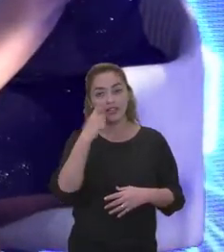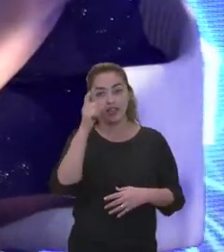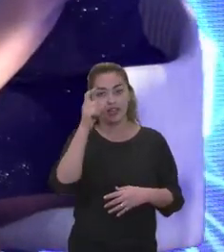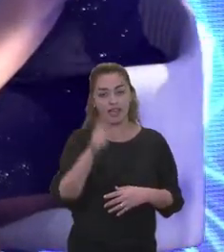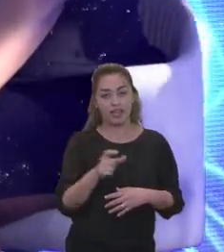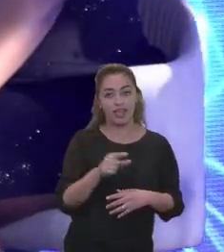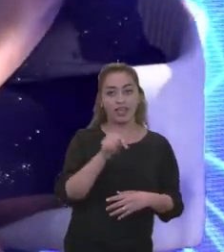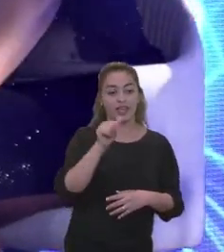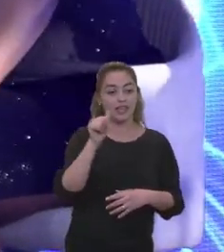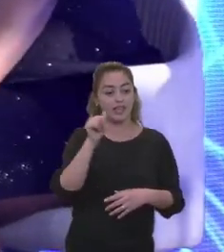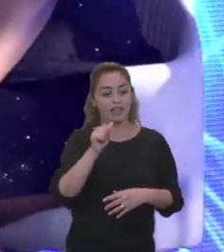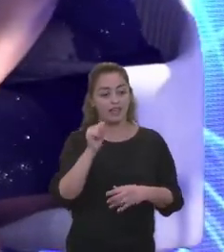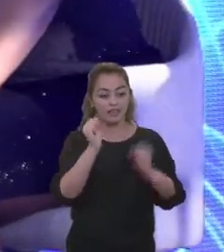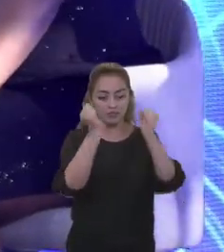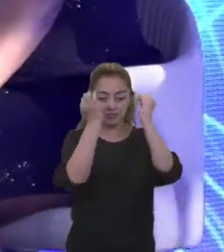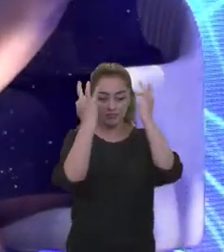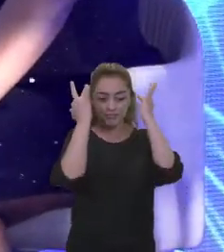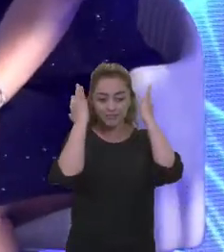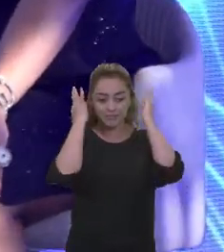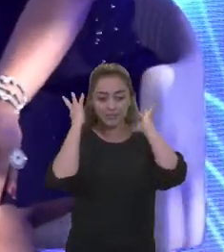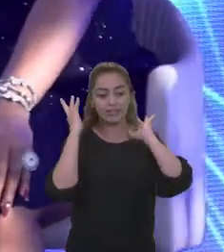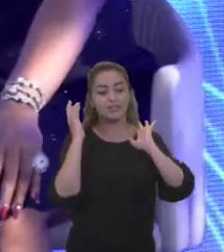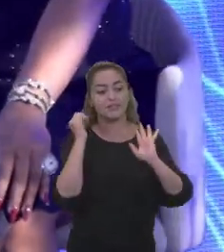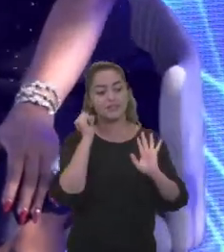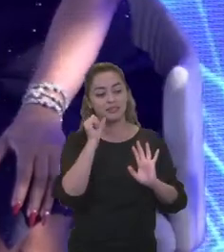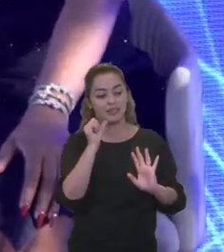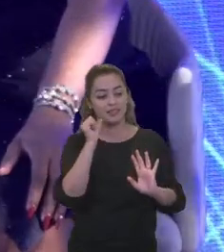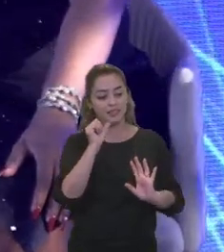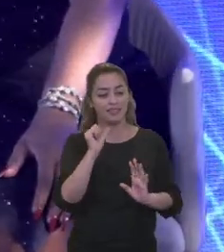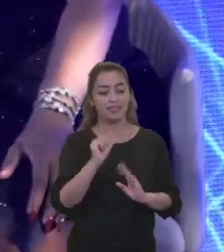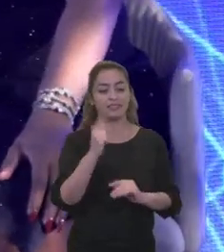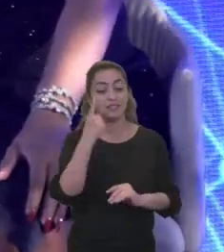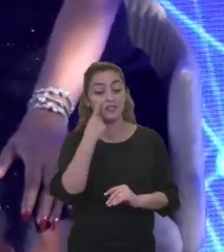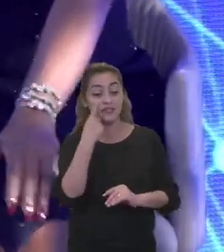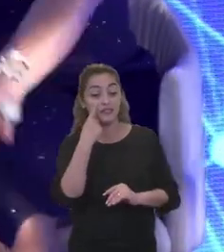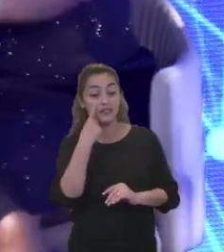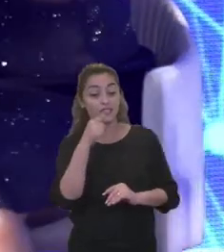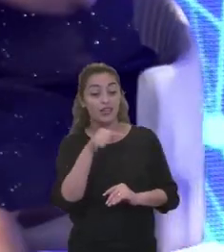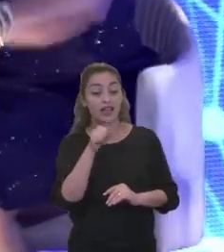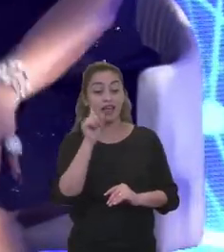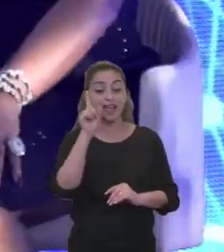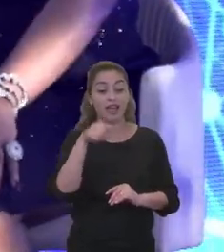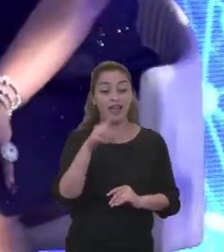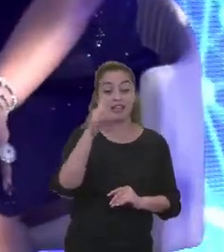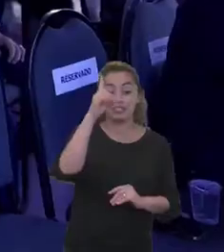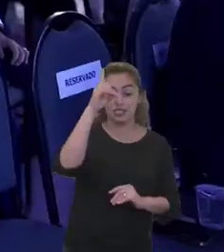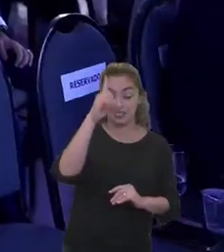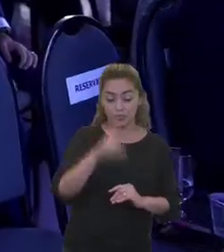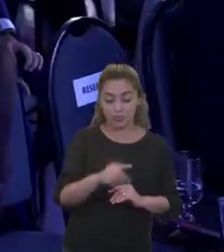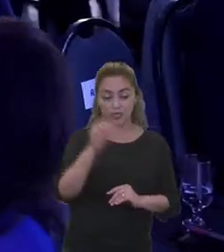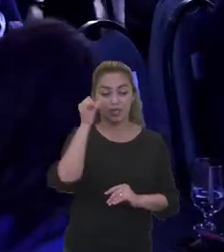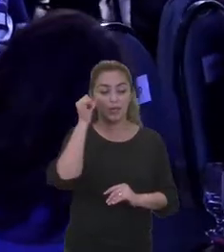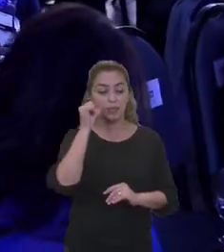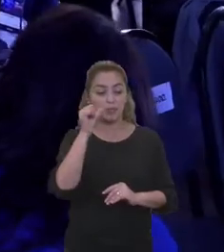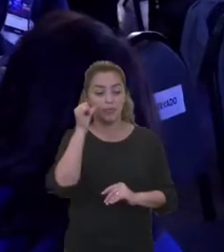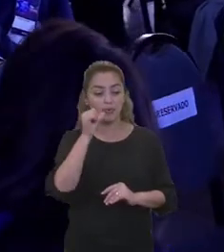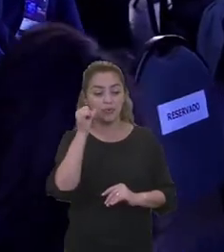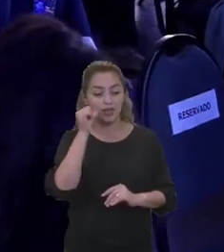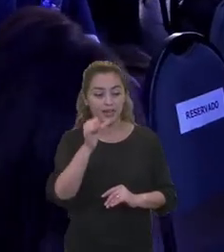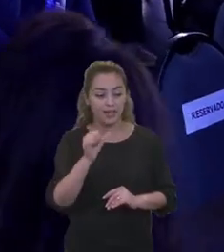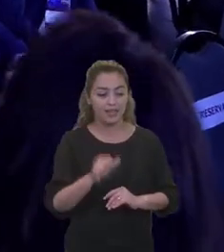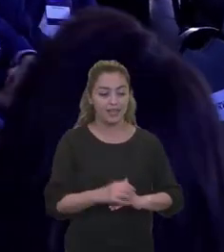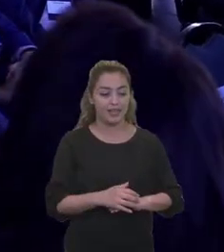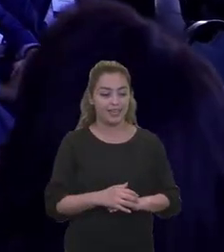Now do you see this woman here with the black hair here in the third row? The one that's smiling. She's the director. It's a woman. She's a